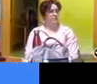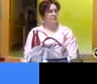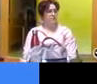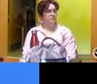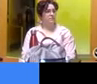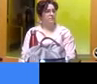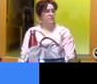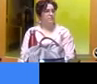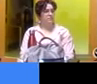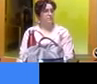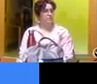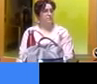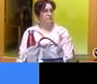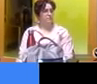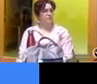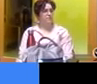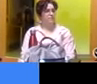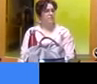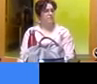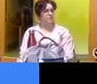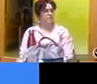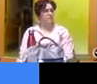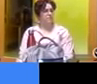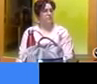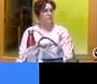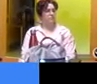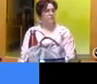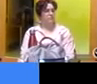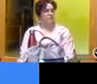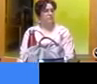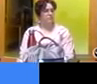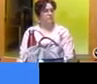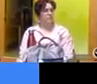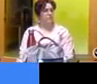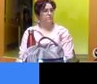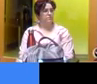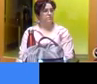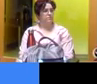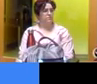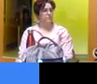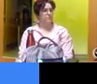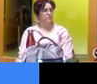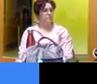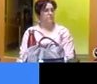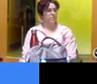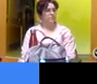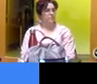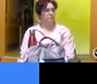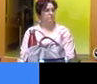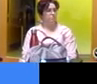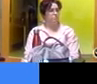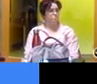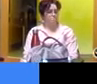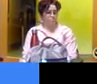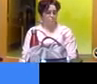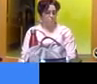I want to go back real quick to all types of trauma, thinking about things, not only sexual trauma, but, you